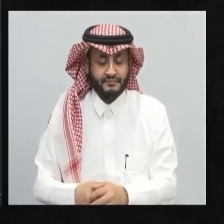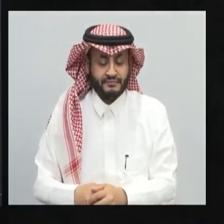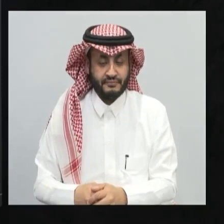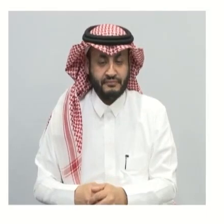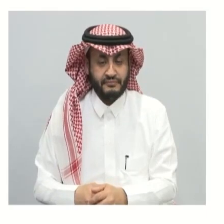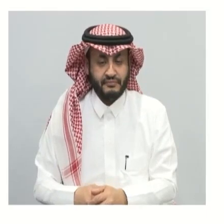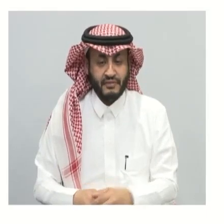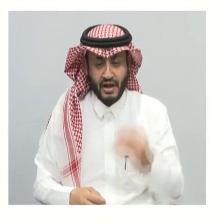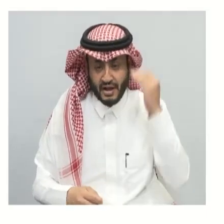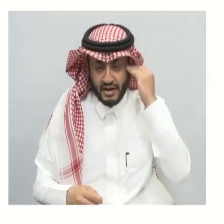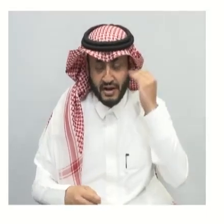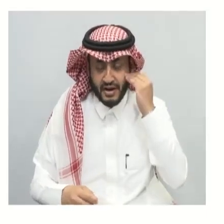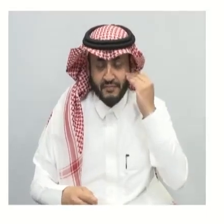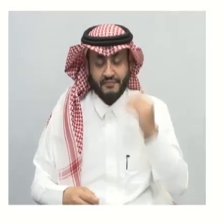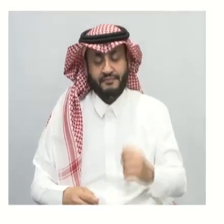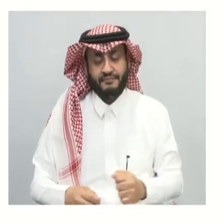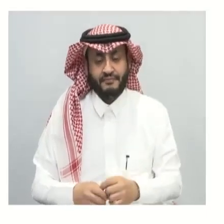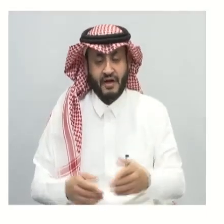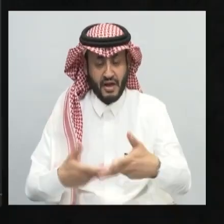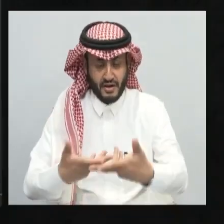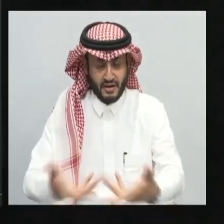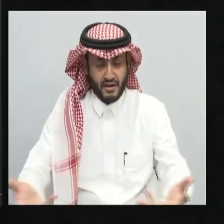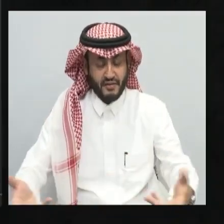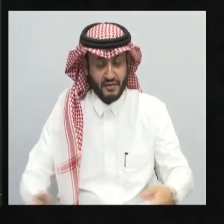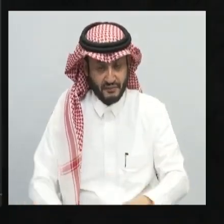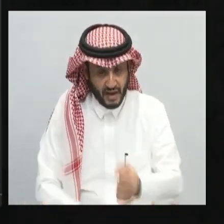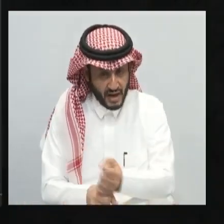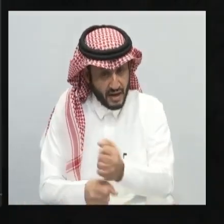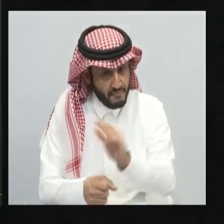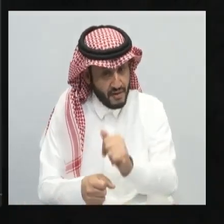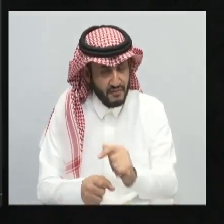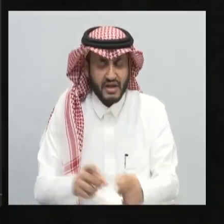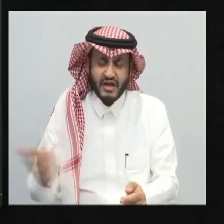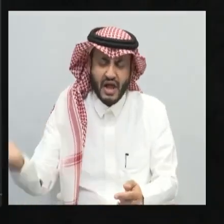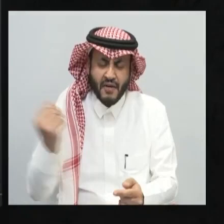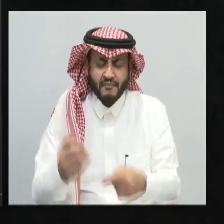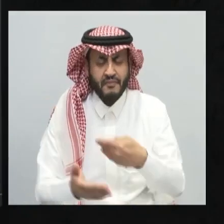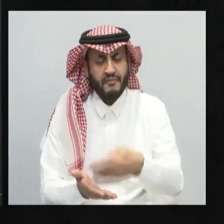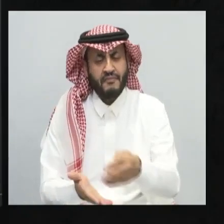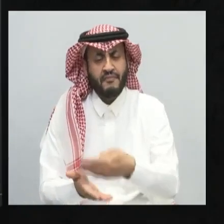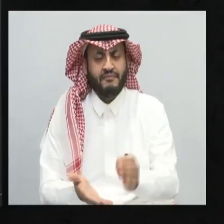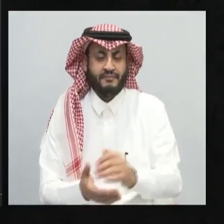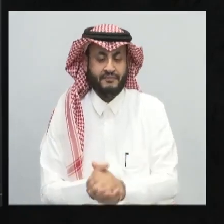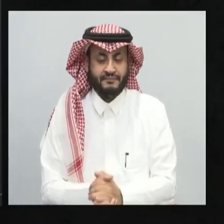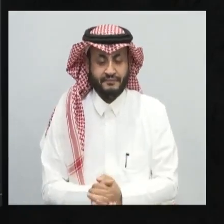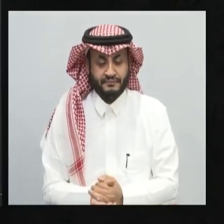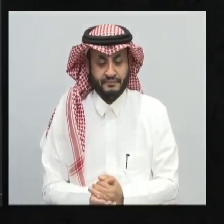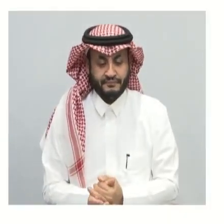or she got the room cleaned. She didn't do it herself. Someone else had done it for her.